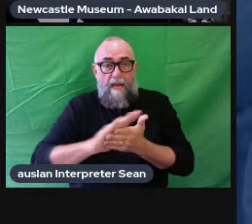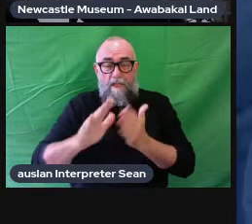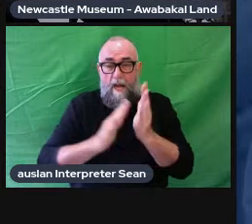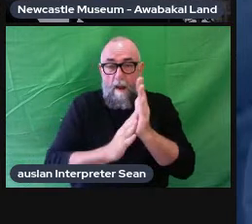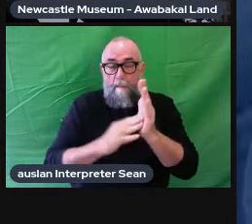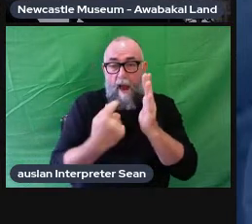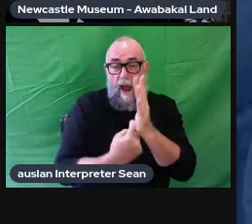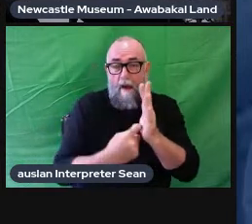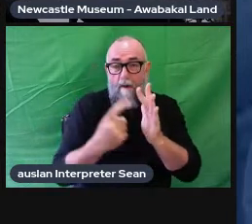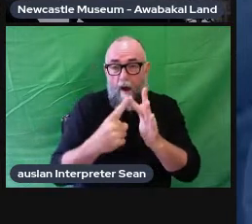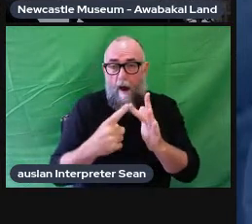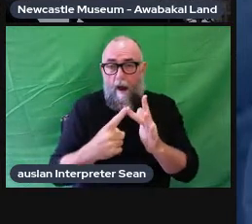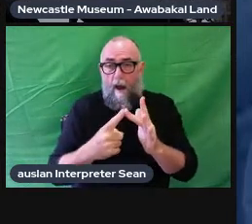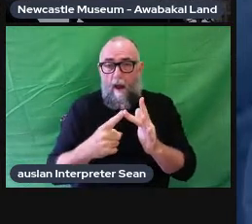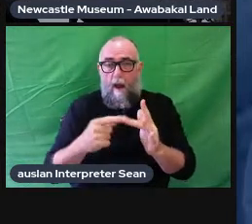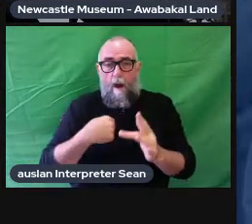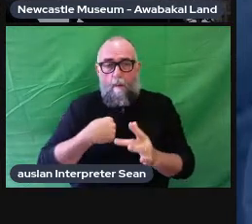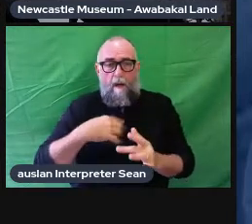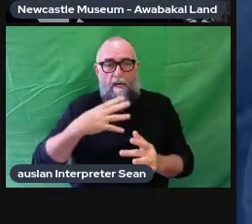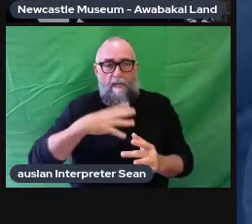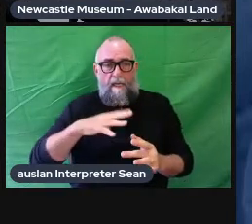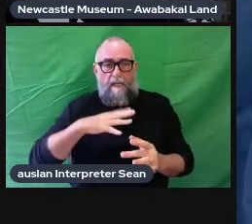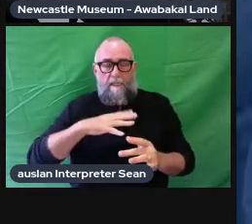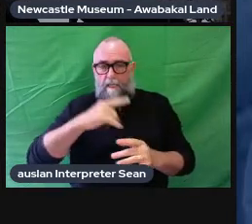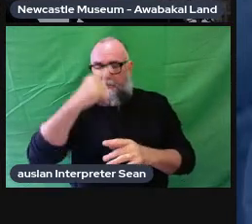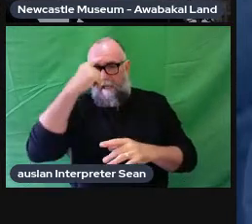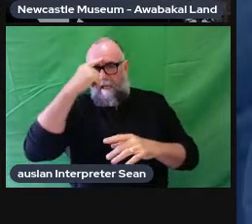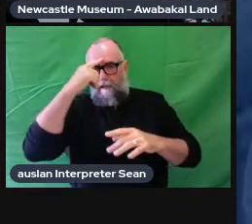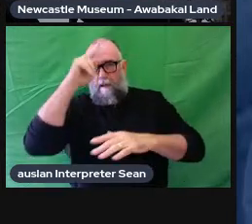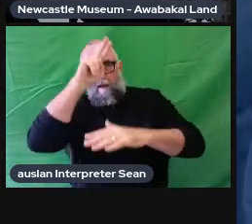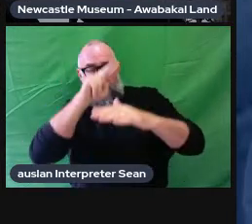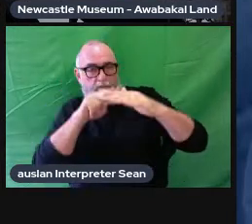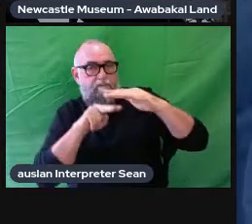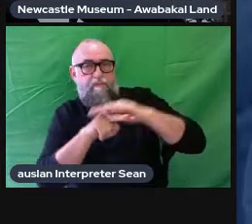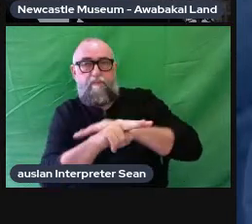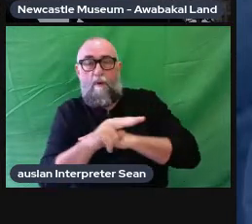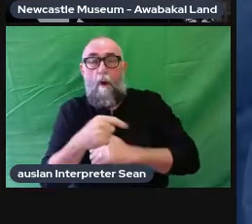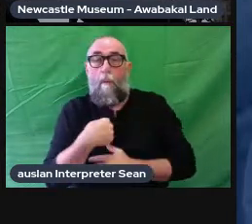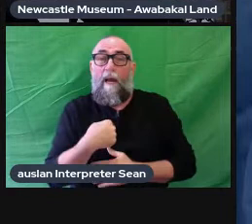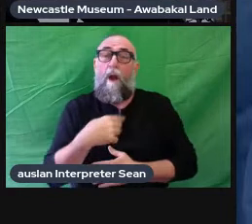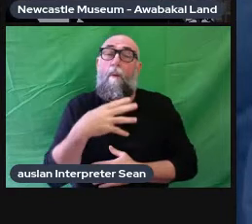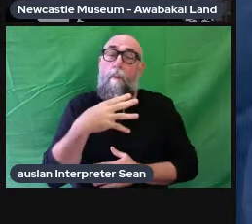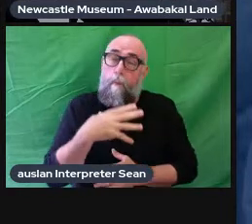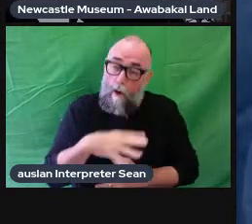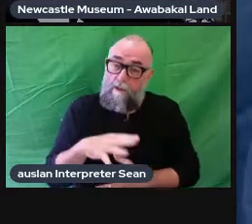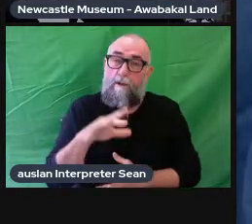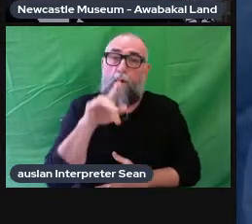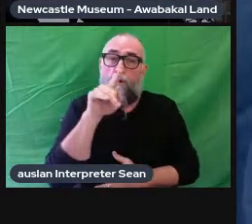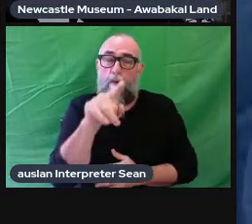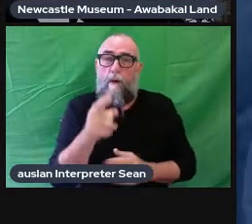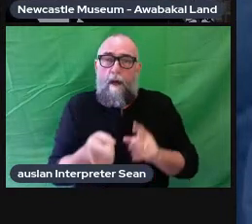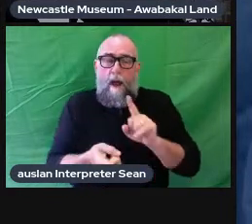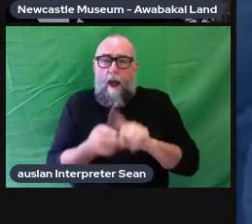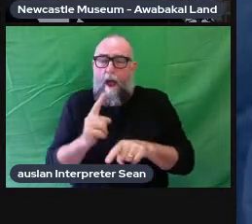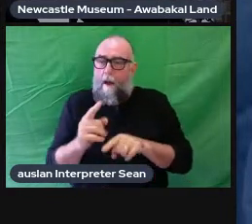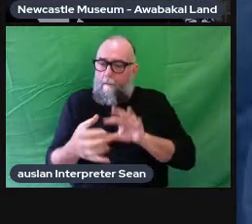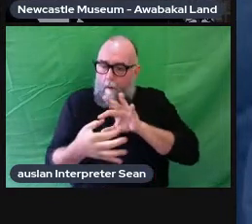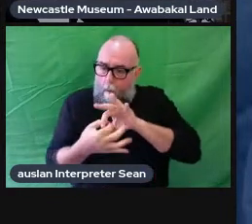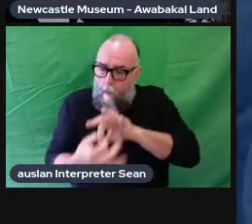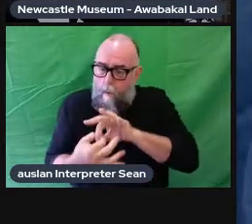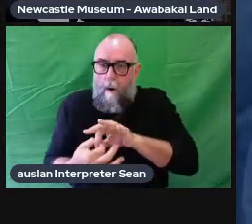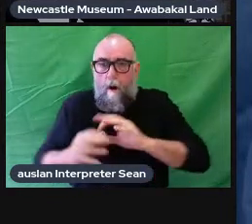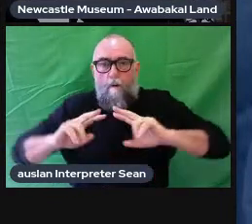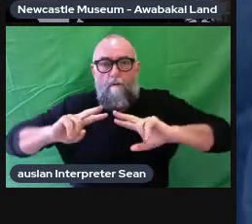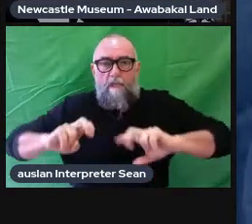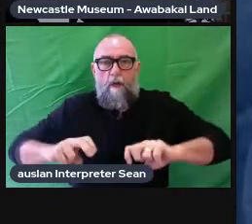it, and this is the vision of the small team that I lead, is to make it incredibly easy for you to connect with research that's relevant and important to you. And